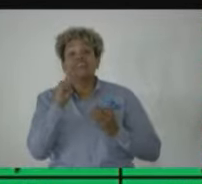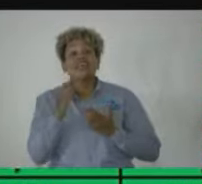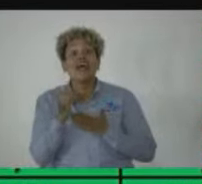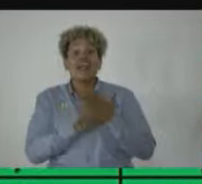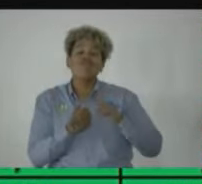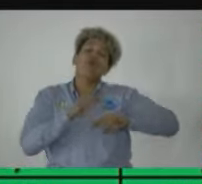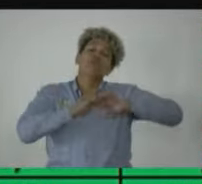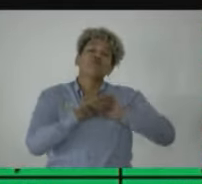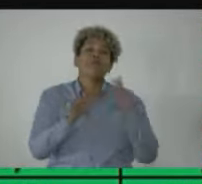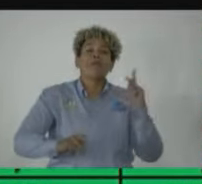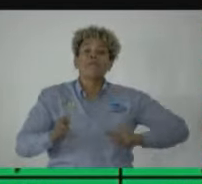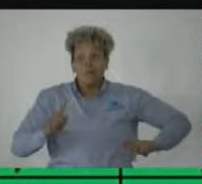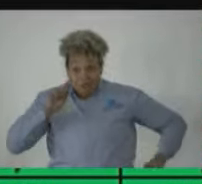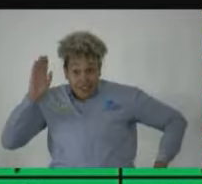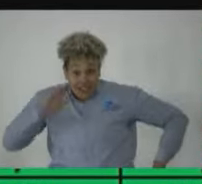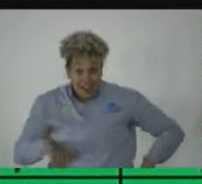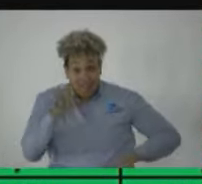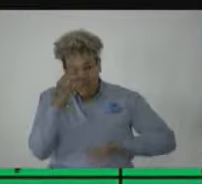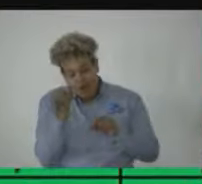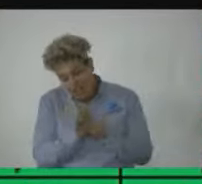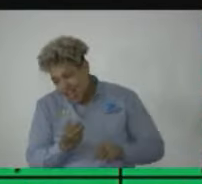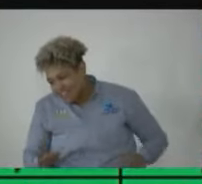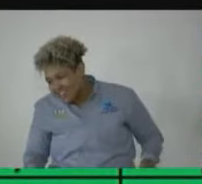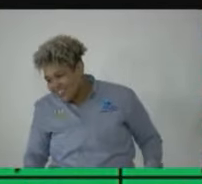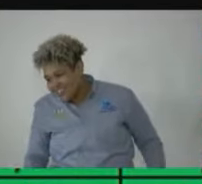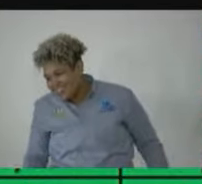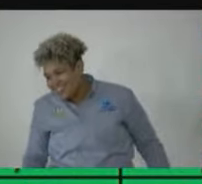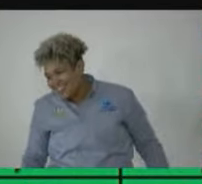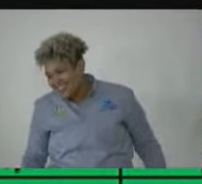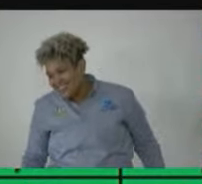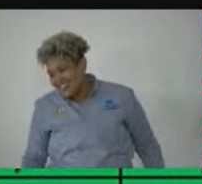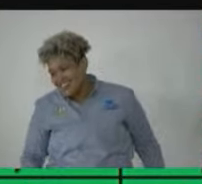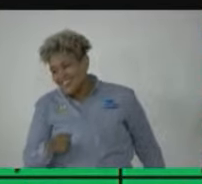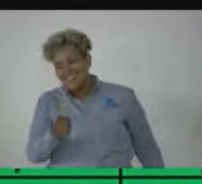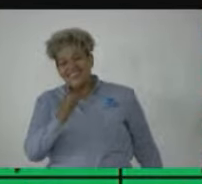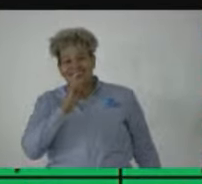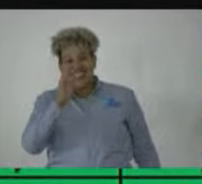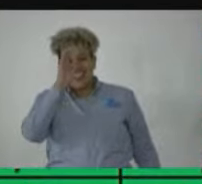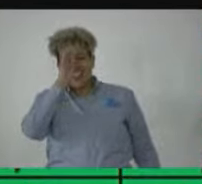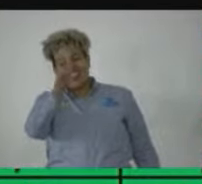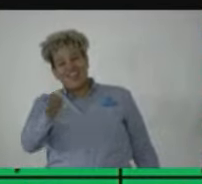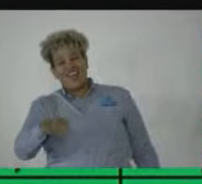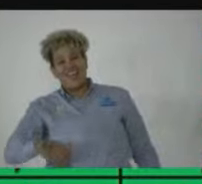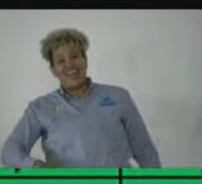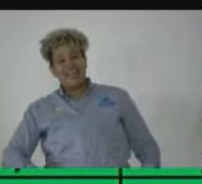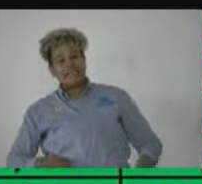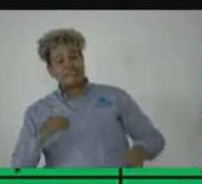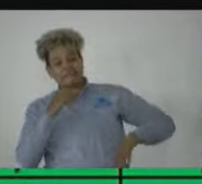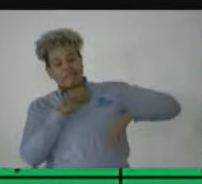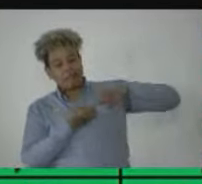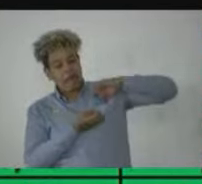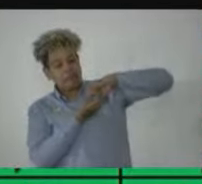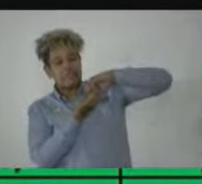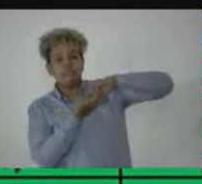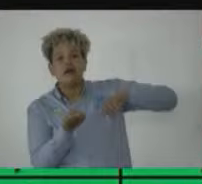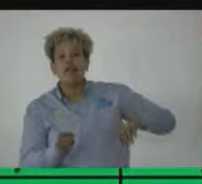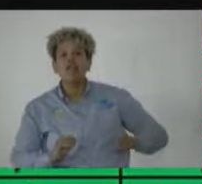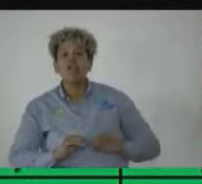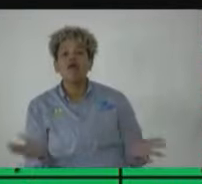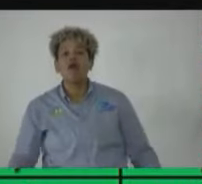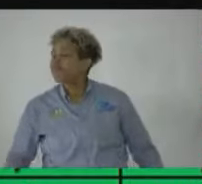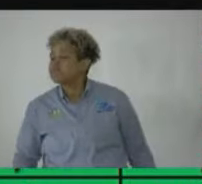from the Jamaican people over the last 4 years. Man, see, this is just barefaced, misleading, and